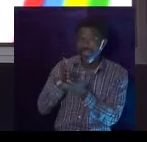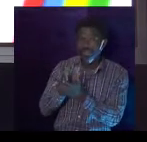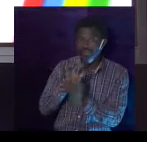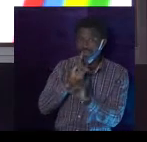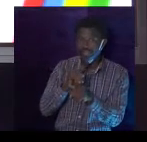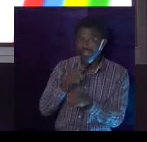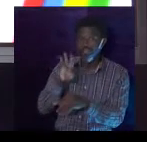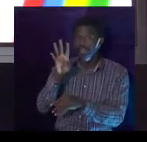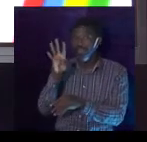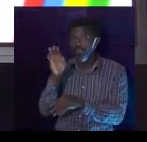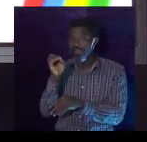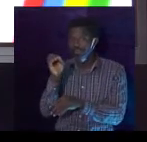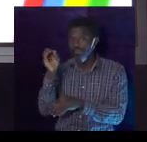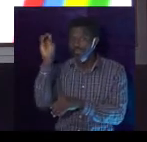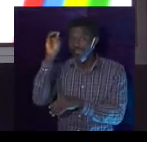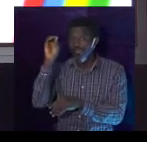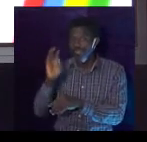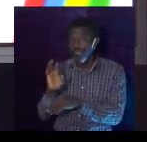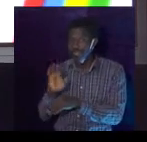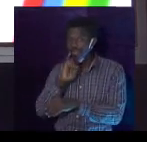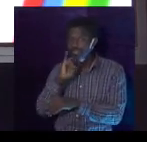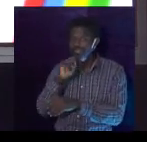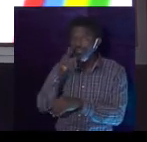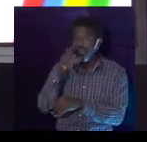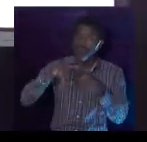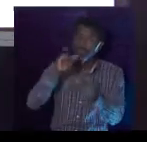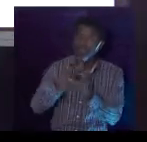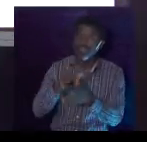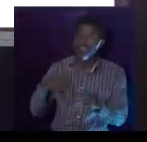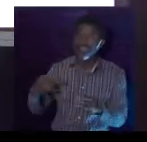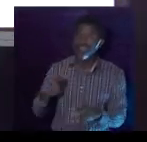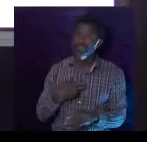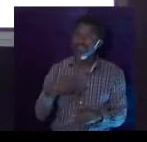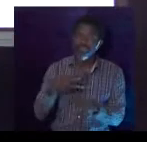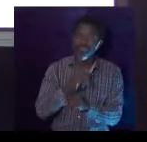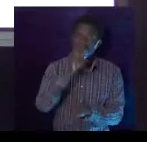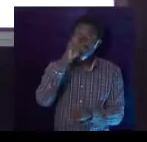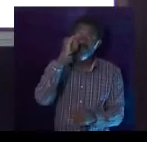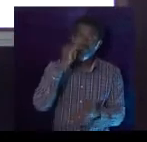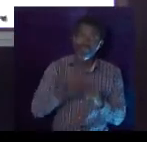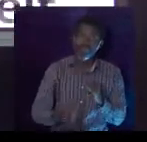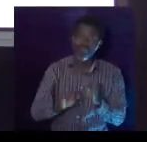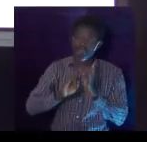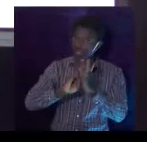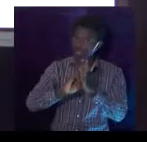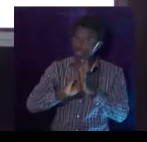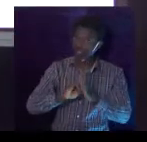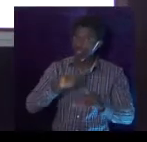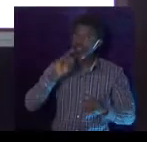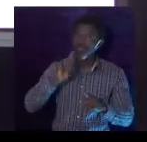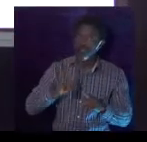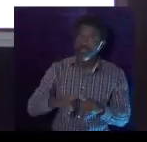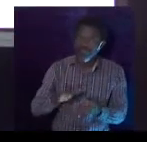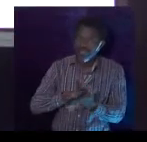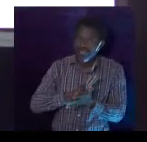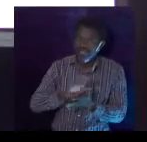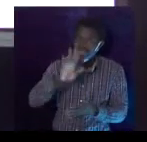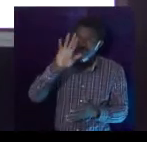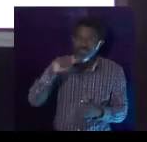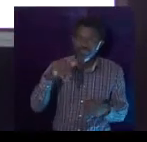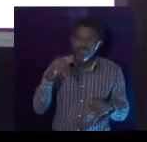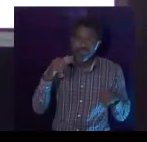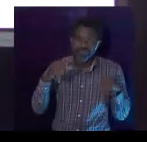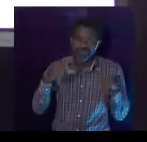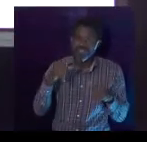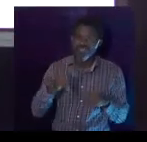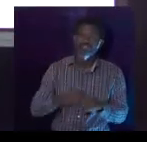degrees Celsius is 104 Fahrenheit units. Let's just take one last example, just to clear up any doubts or